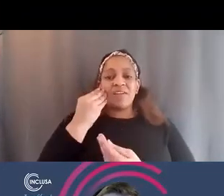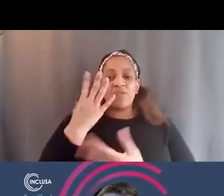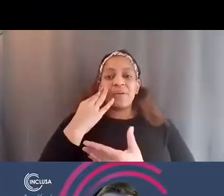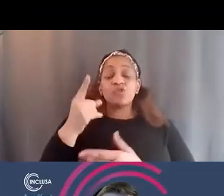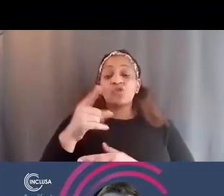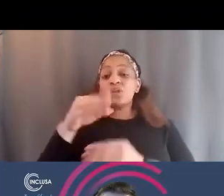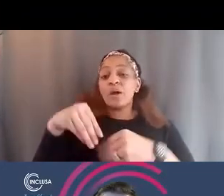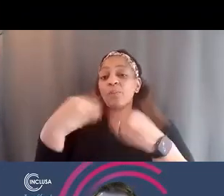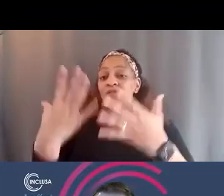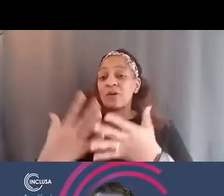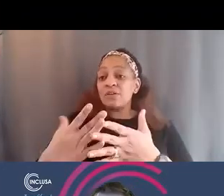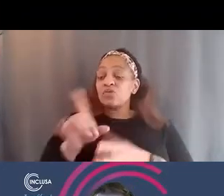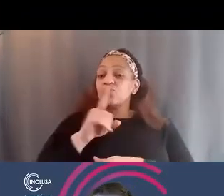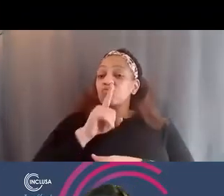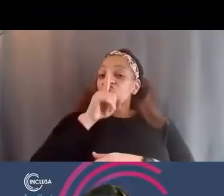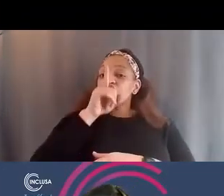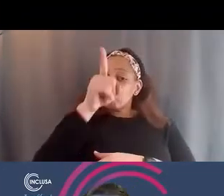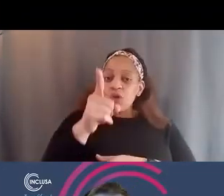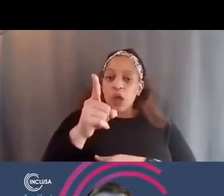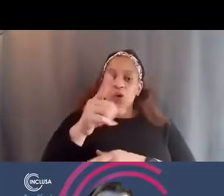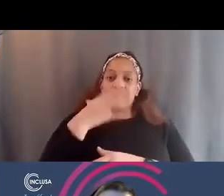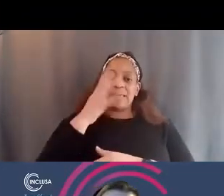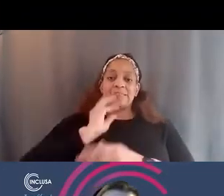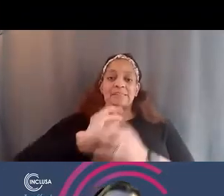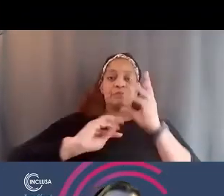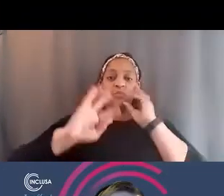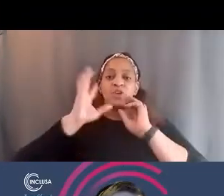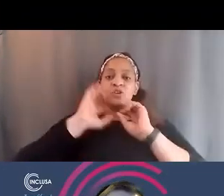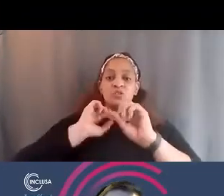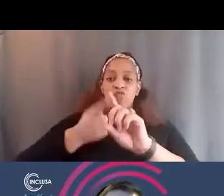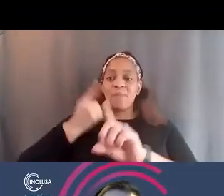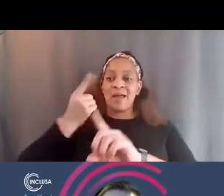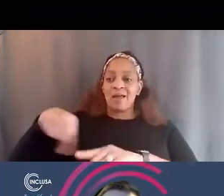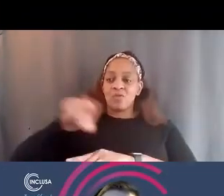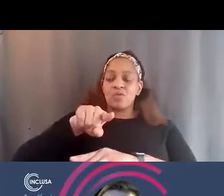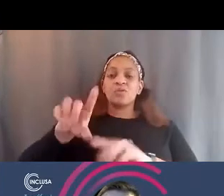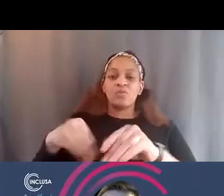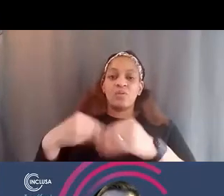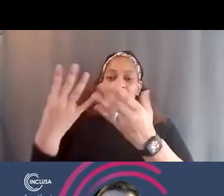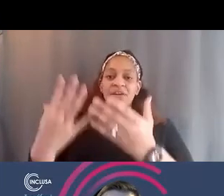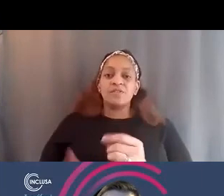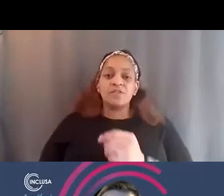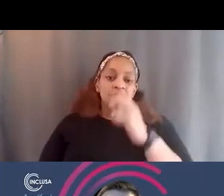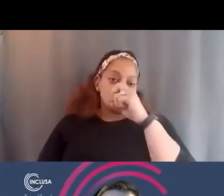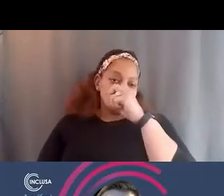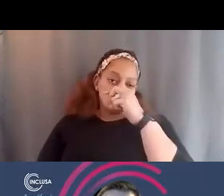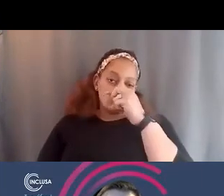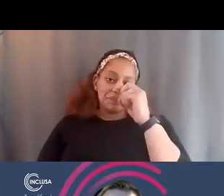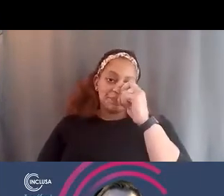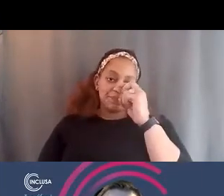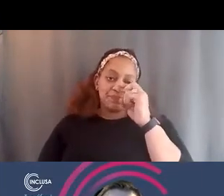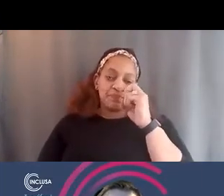really based on real-time experiences for our providers. Next slide, please.